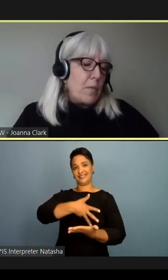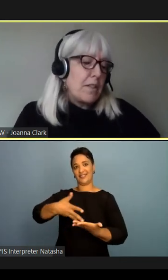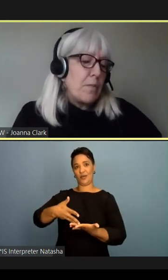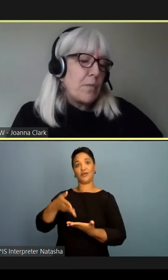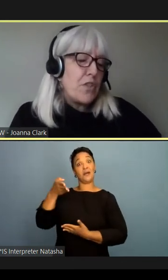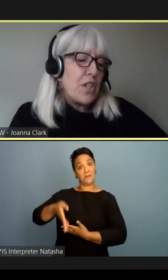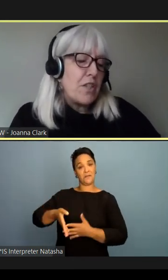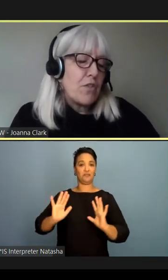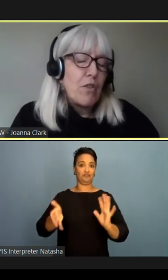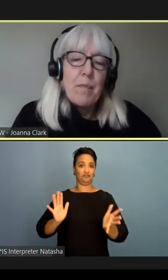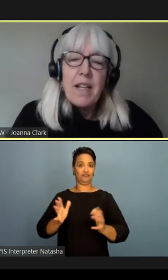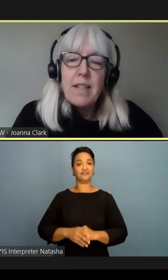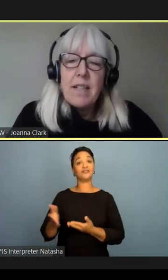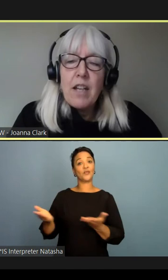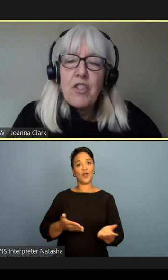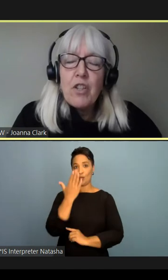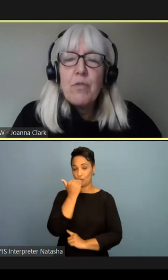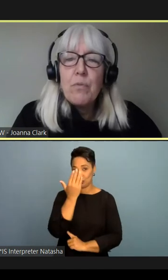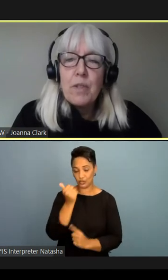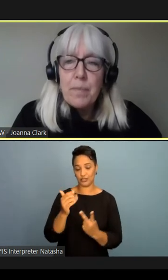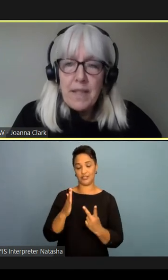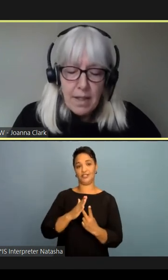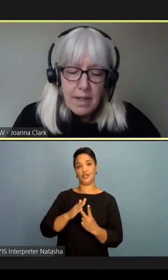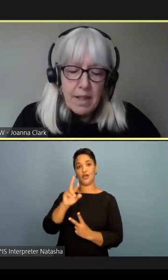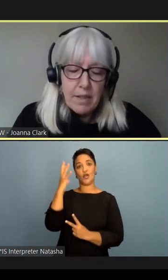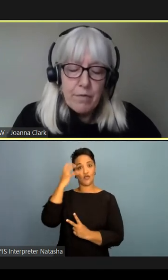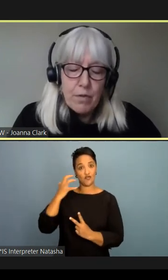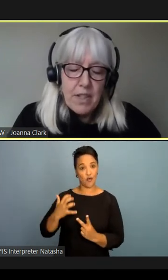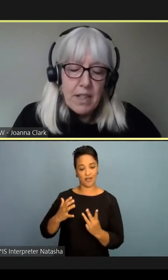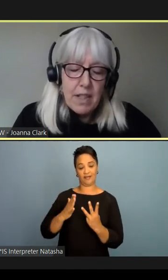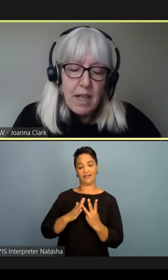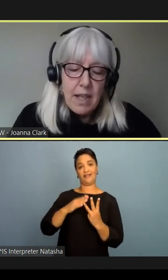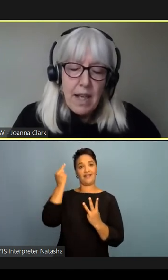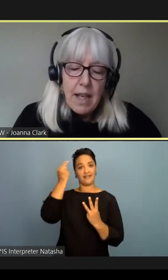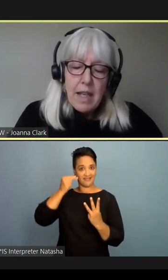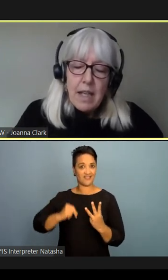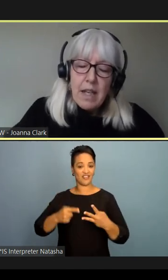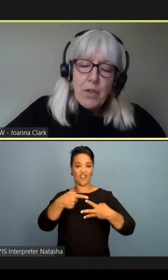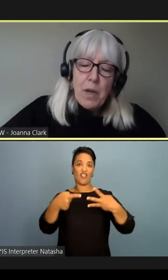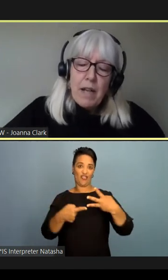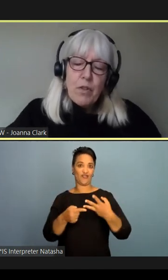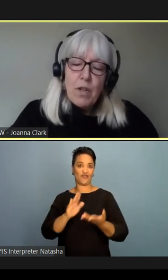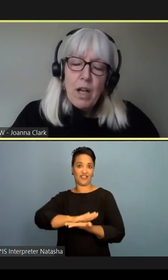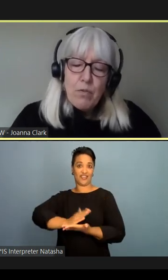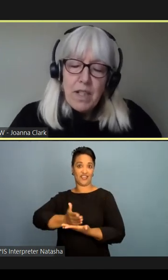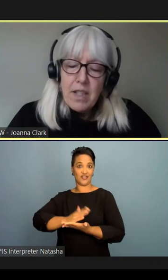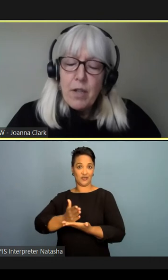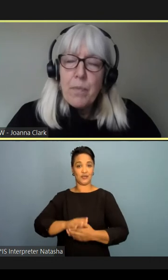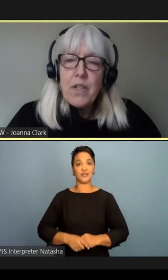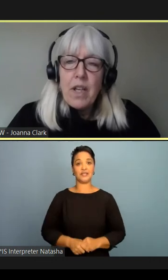I welcome Brigitte, Romy and Natasha, who will be signing for us today. If you have your